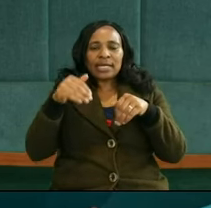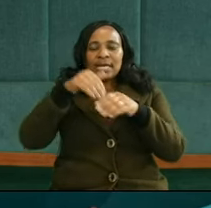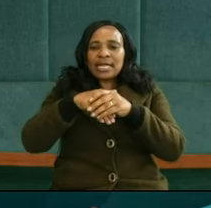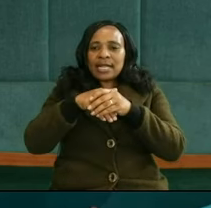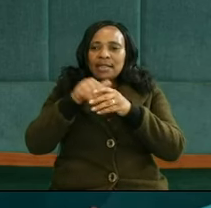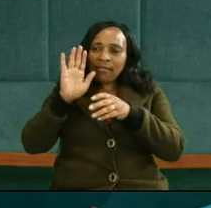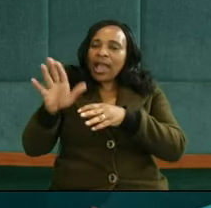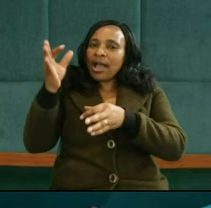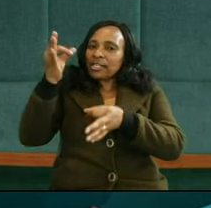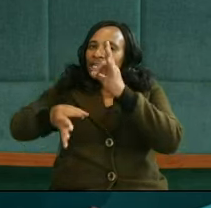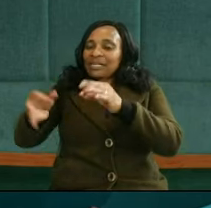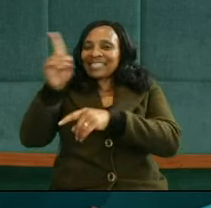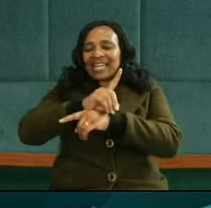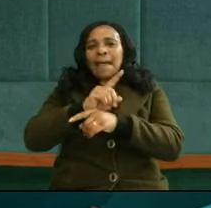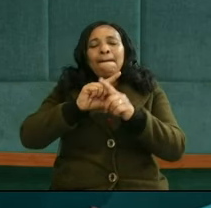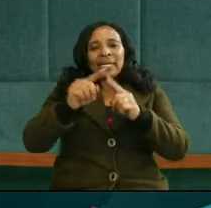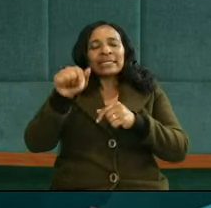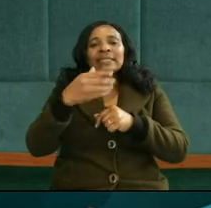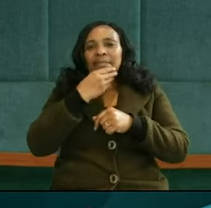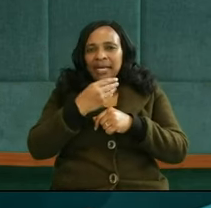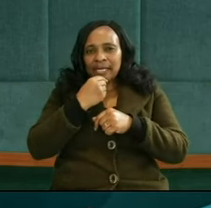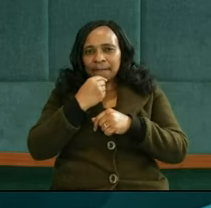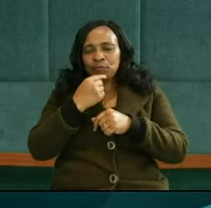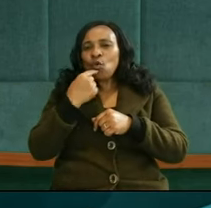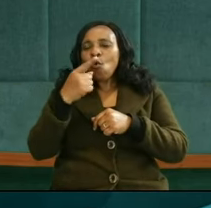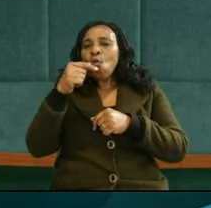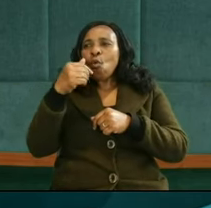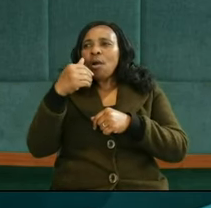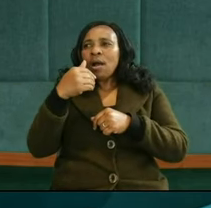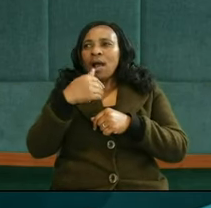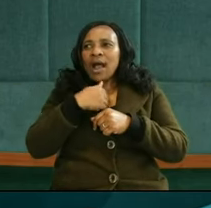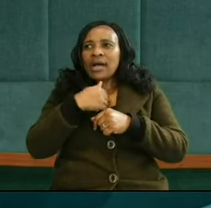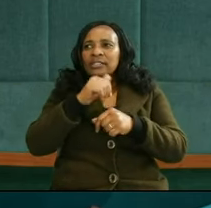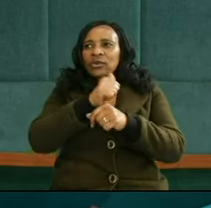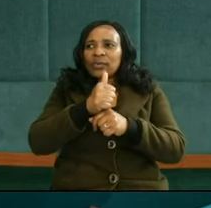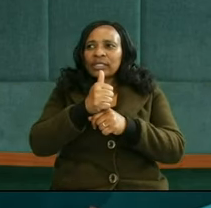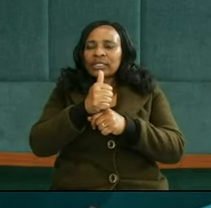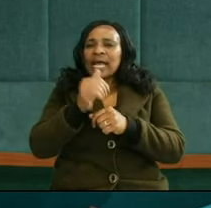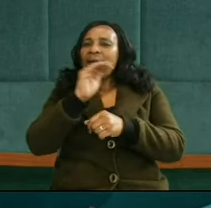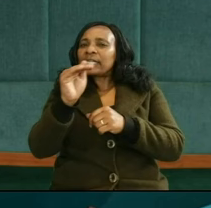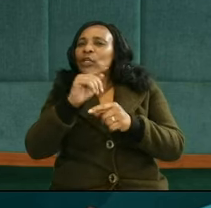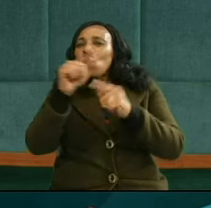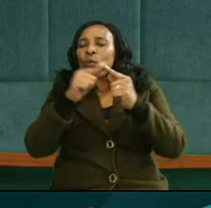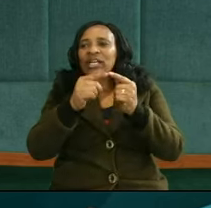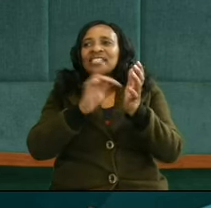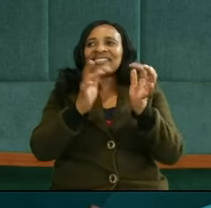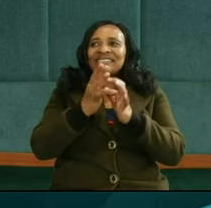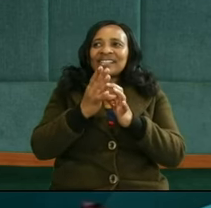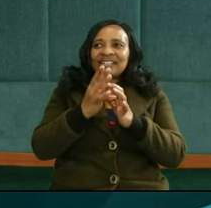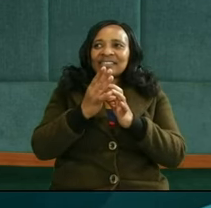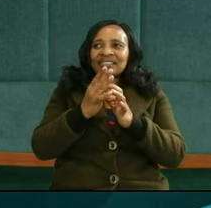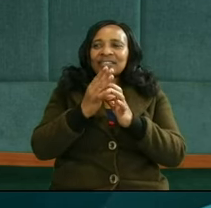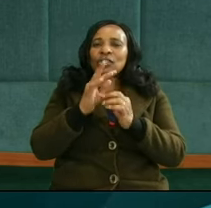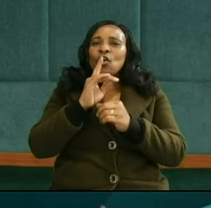Day. But Carey, who was a Calvinist, dared to ask whether Jesus' command to make disciples